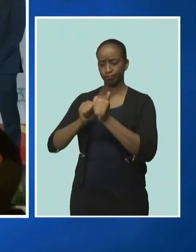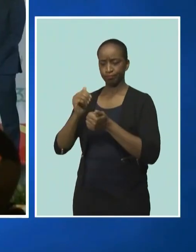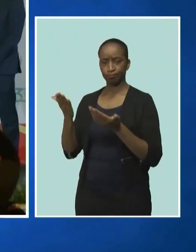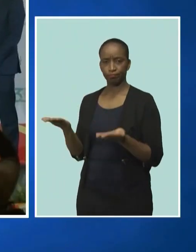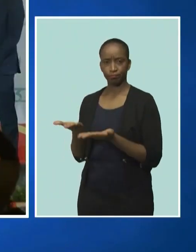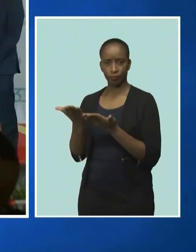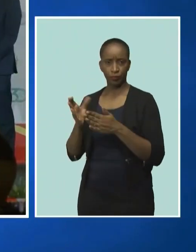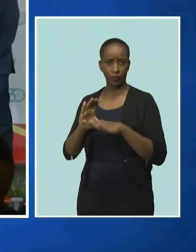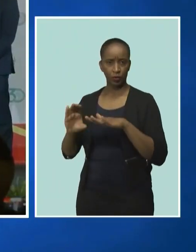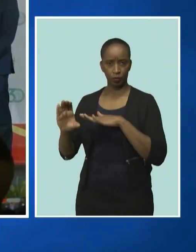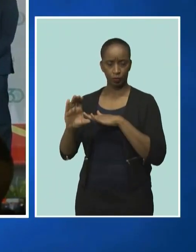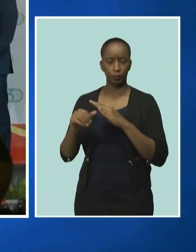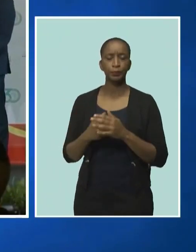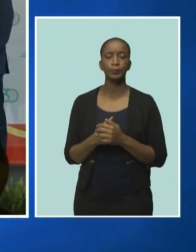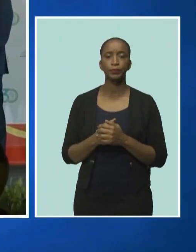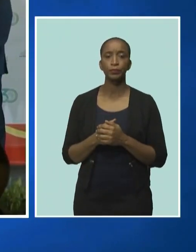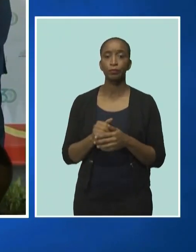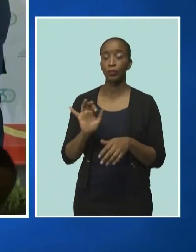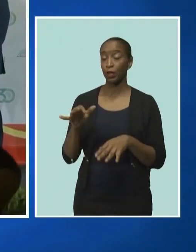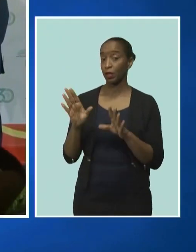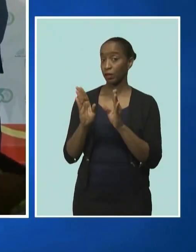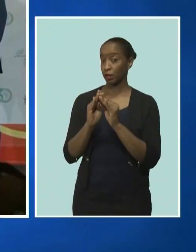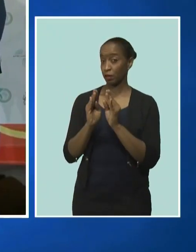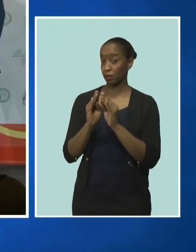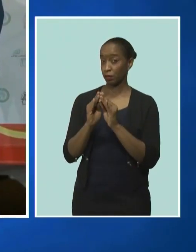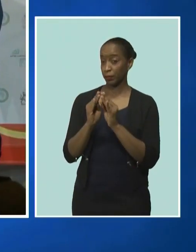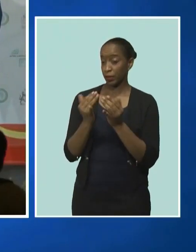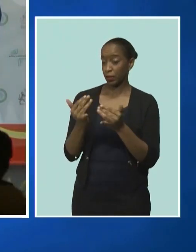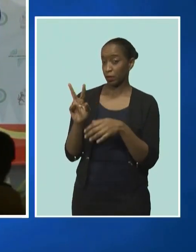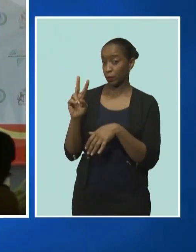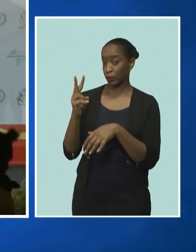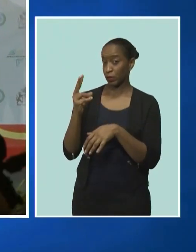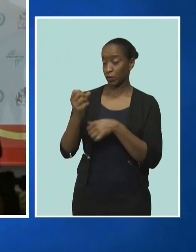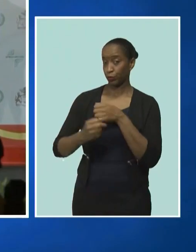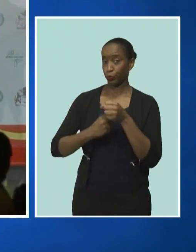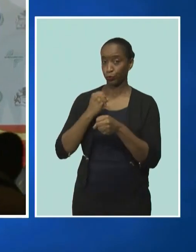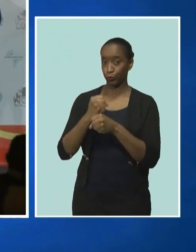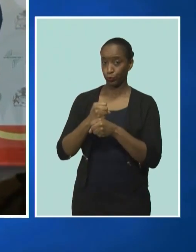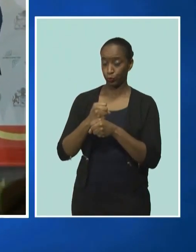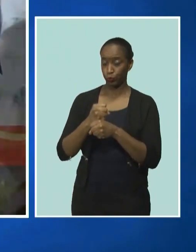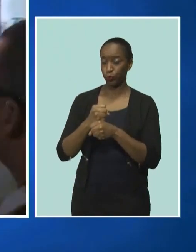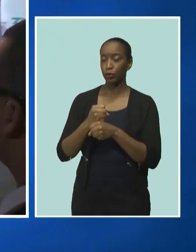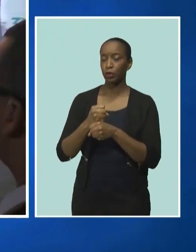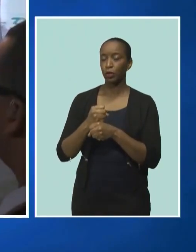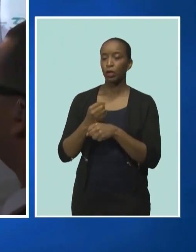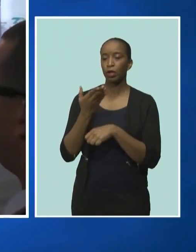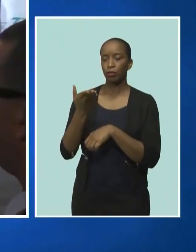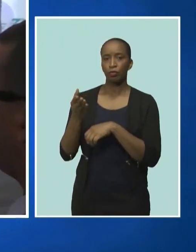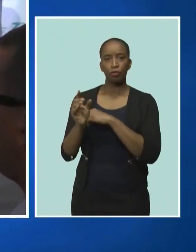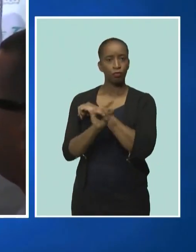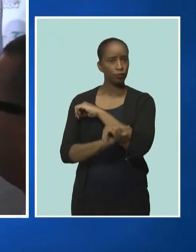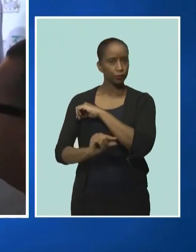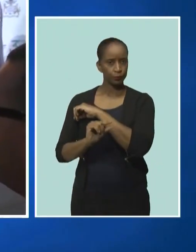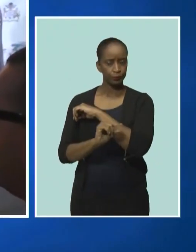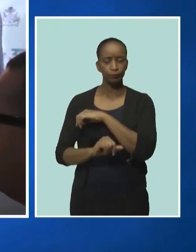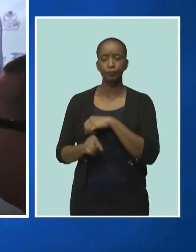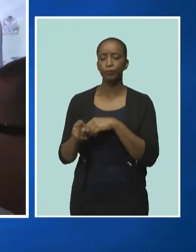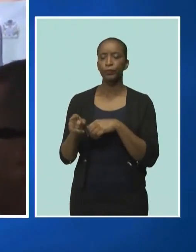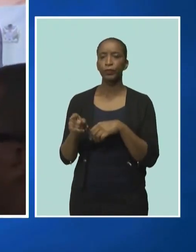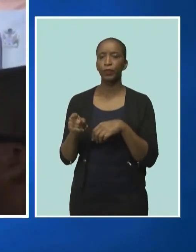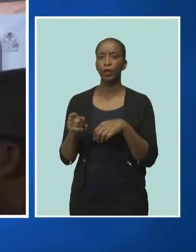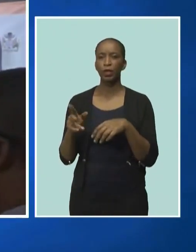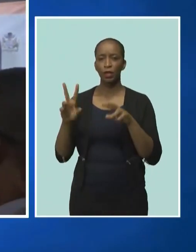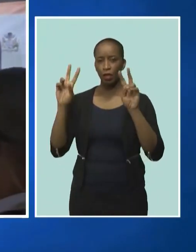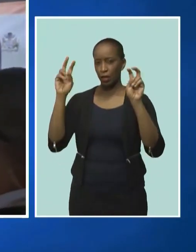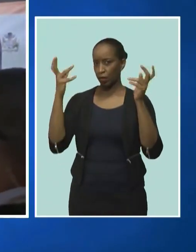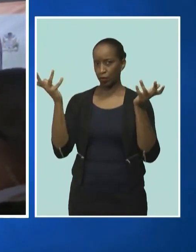her address at the 2nd Africa-Caribbean Trade and Investment Forum. The event being held in Guyana was organized under the theme,